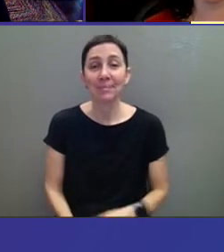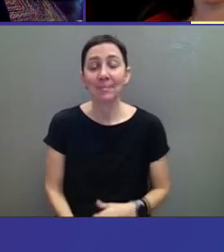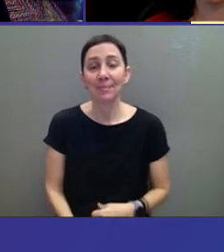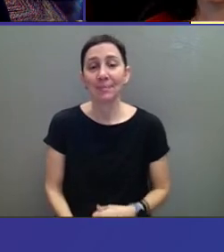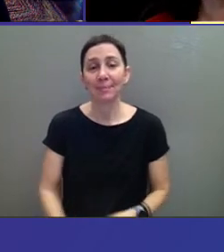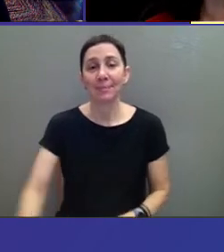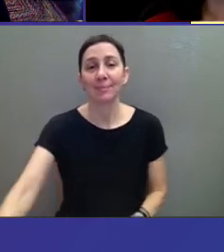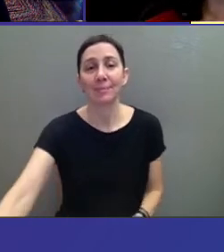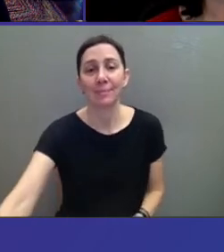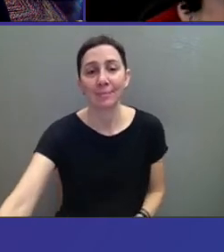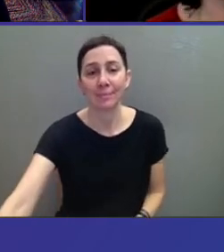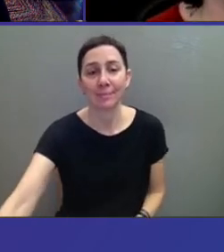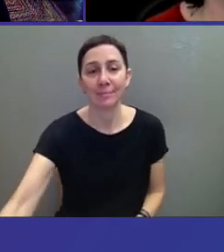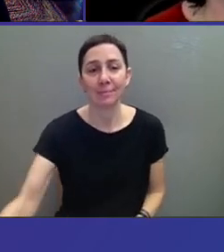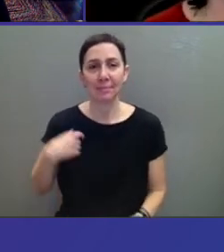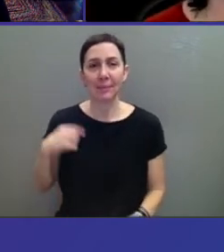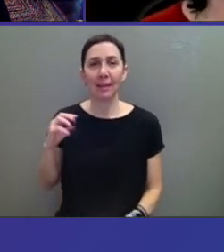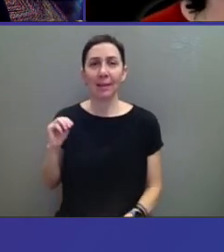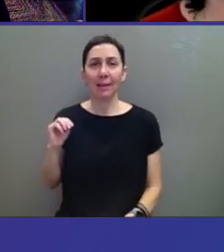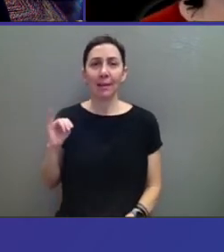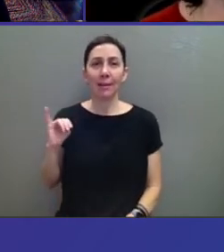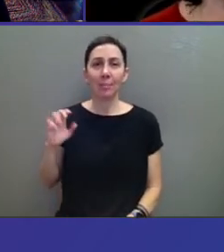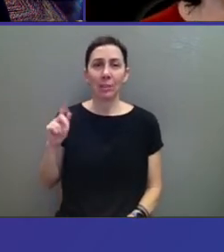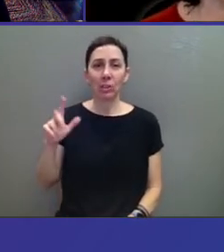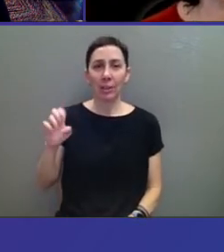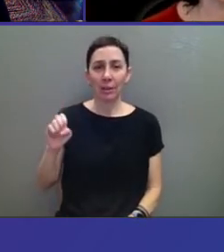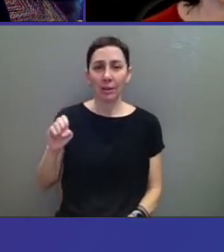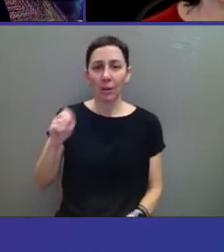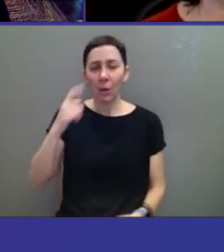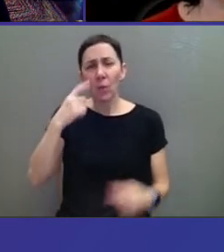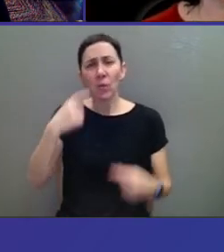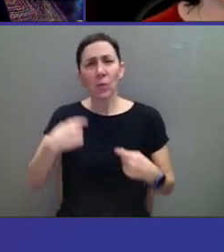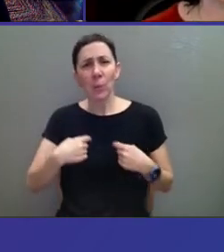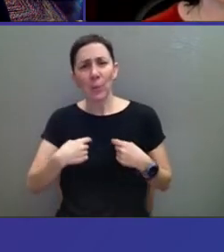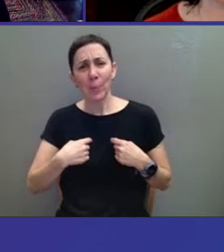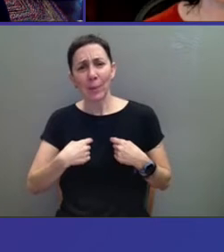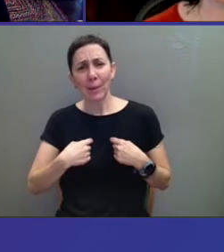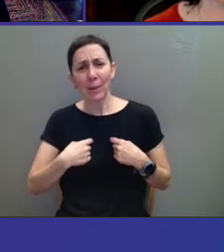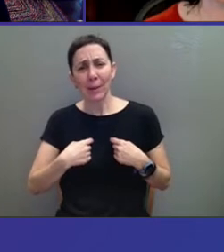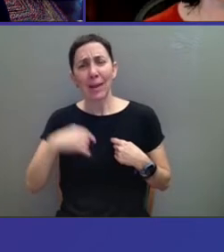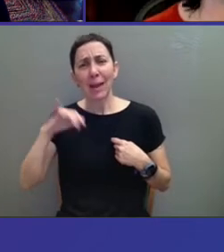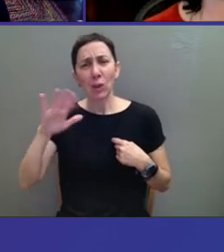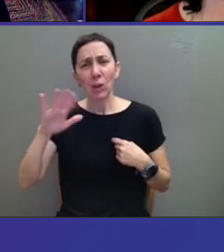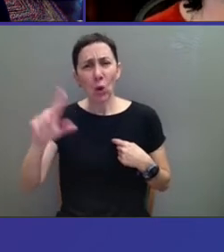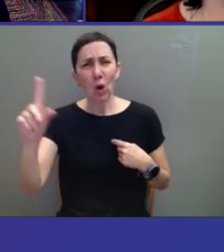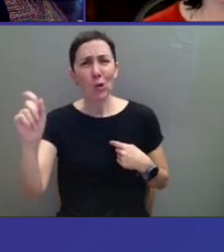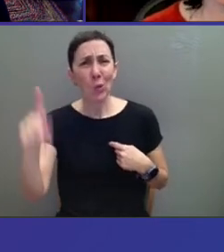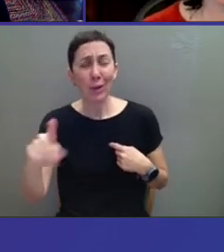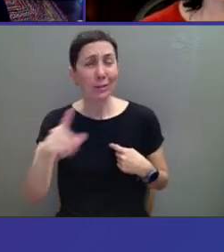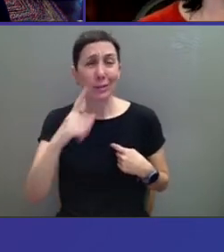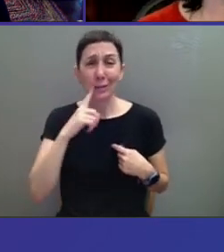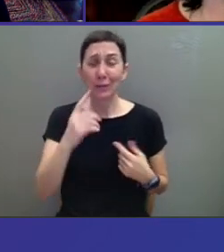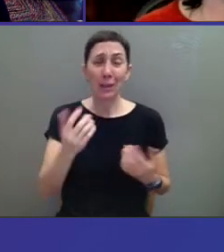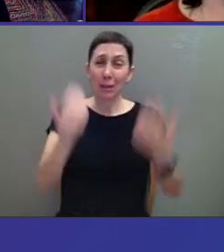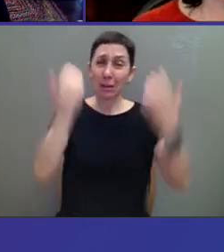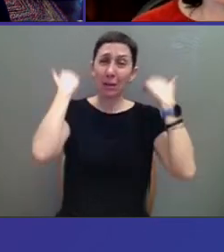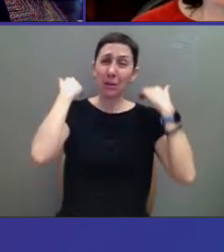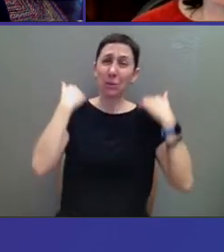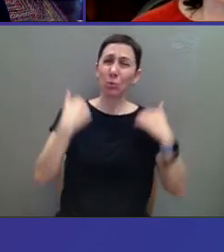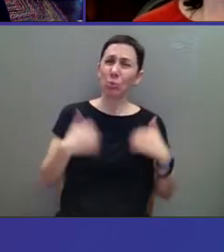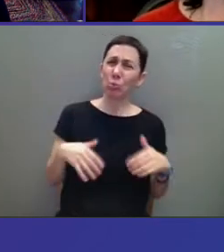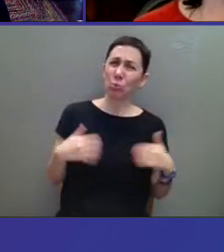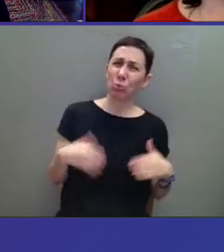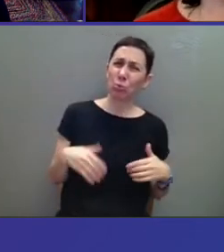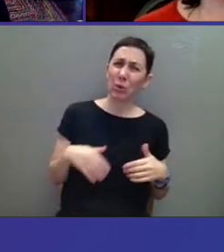This is Michelle. For me, it's funny. I found this question very daunting. And I think it's